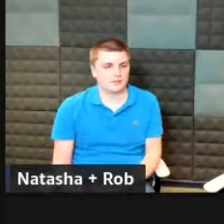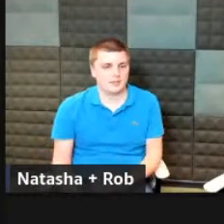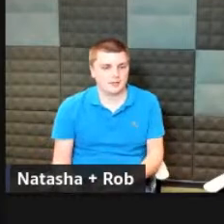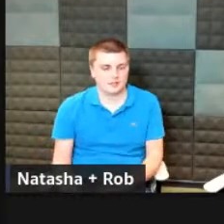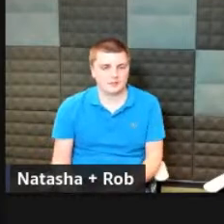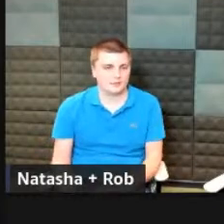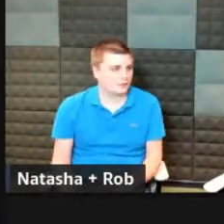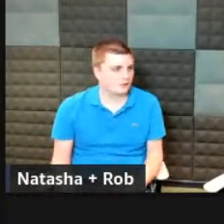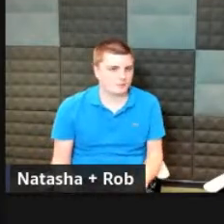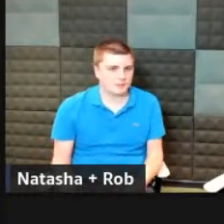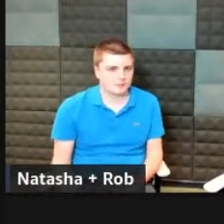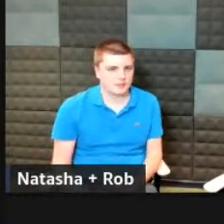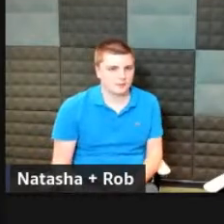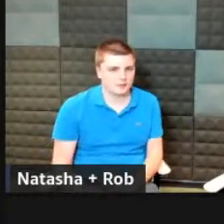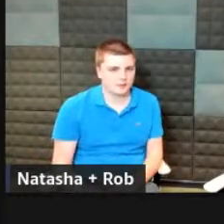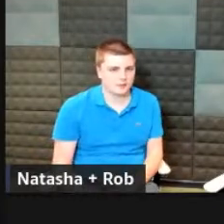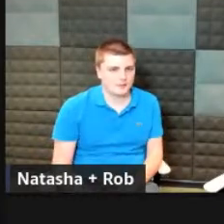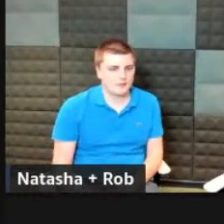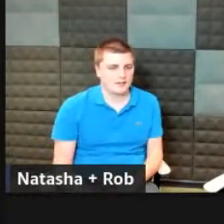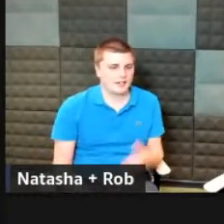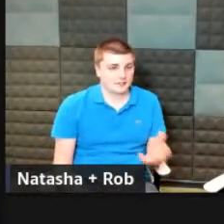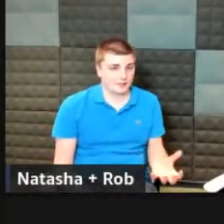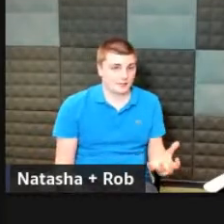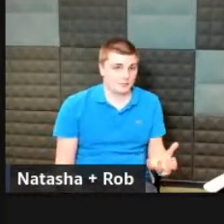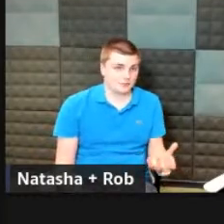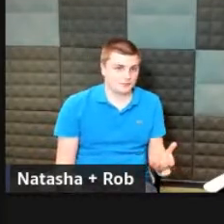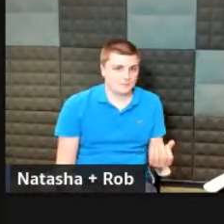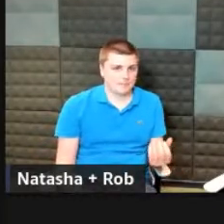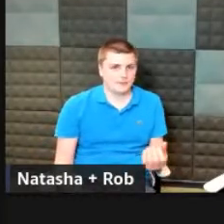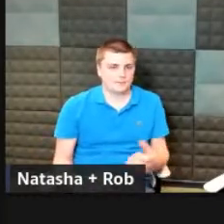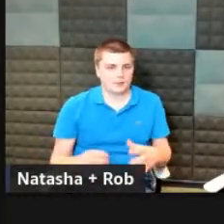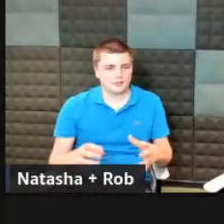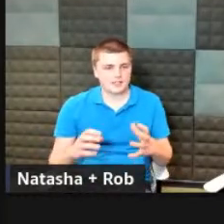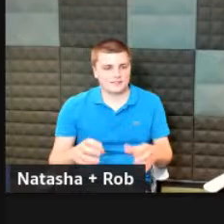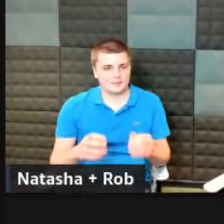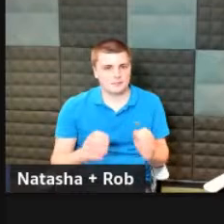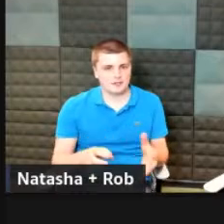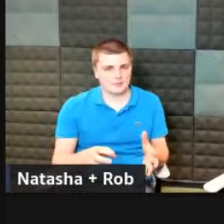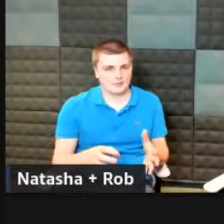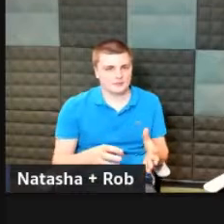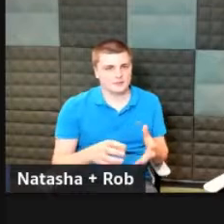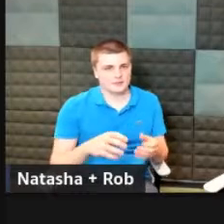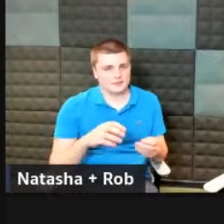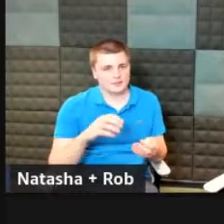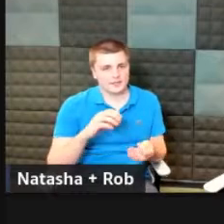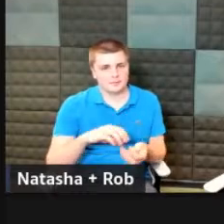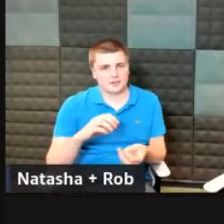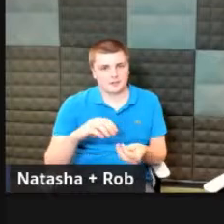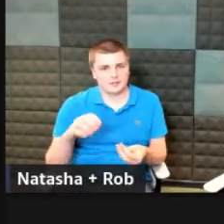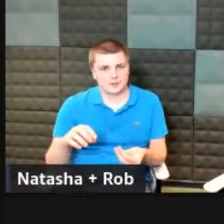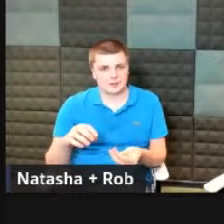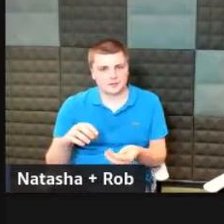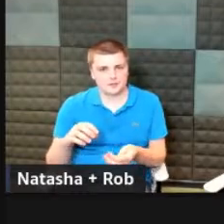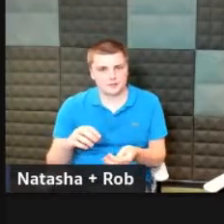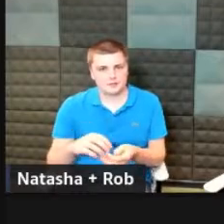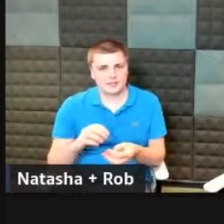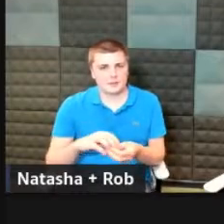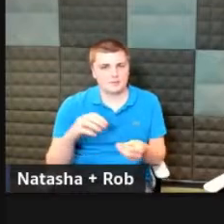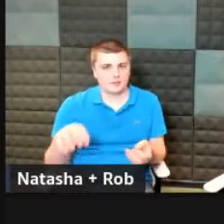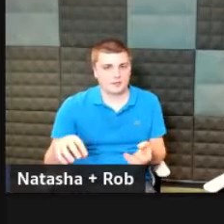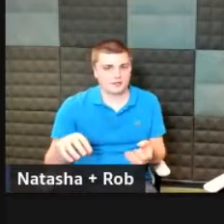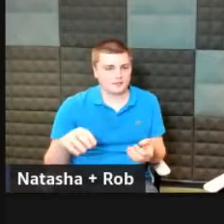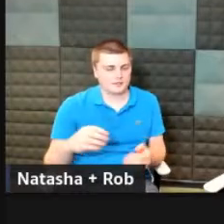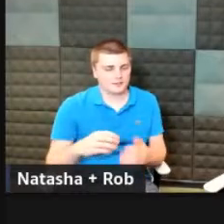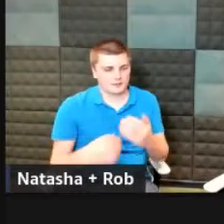equals to limits for non-compressible resources. As an example, pods that have a memory limit that is much larger than the